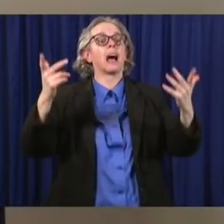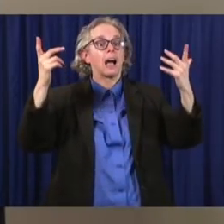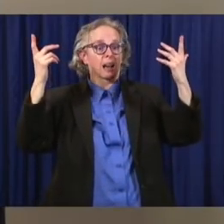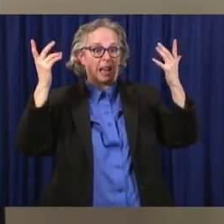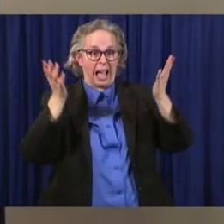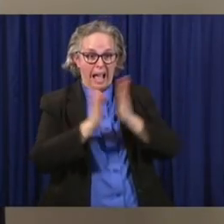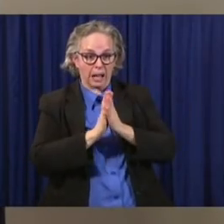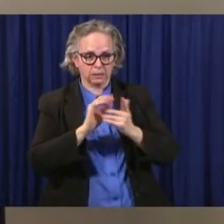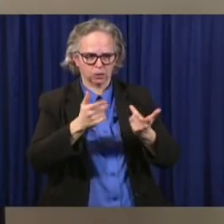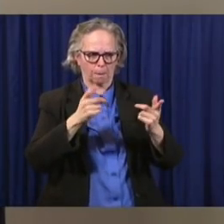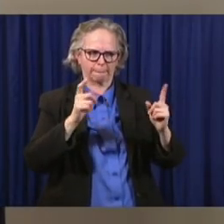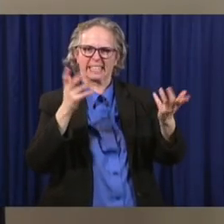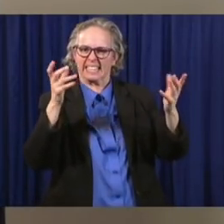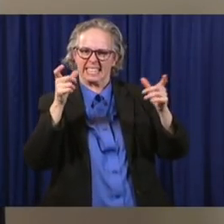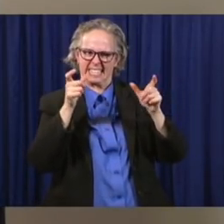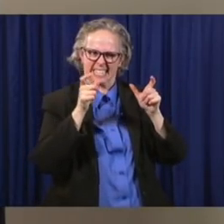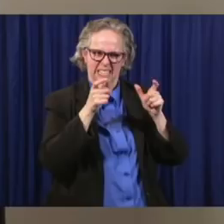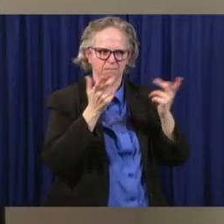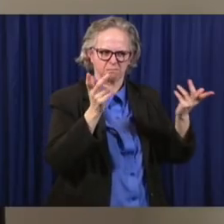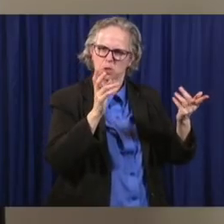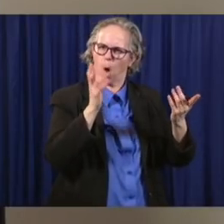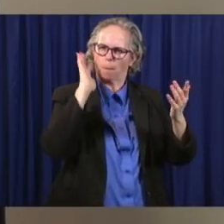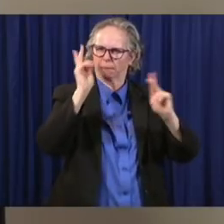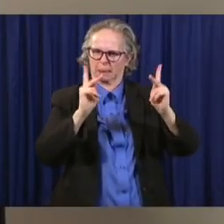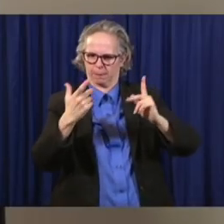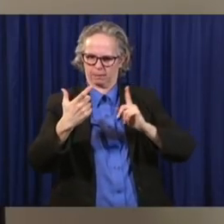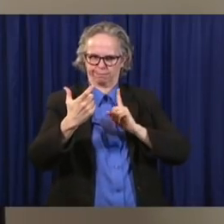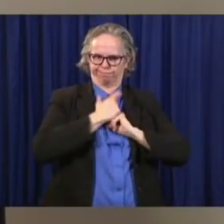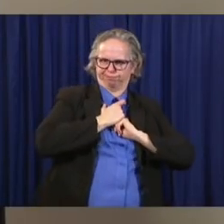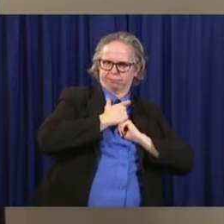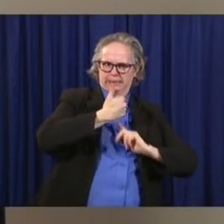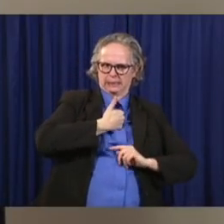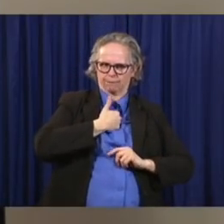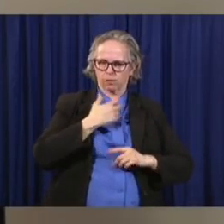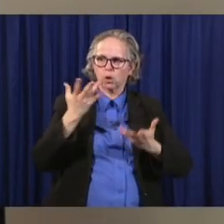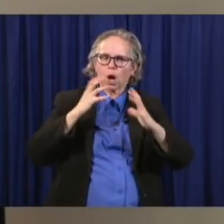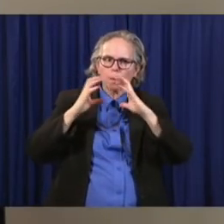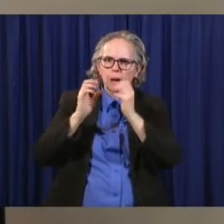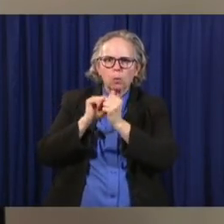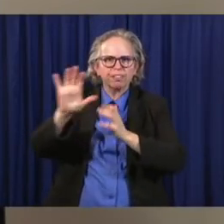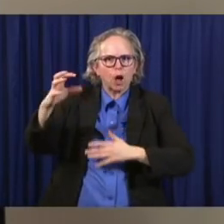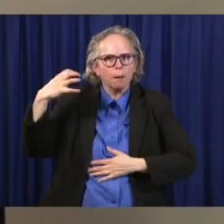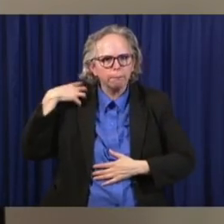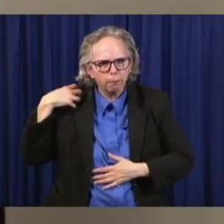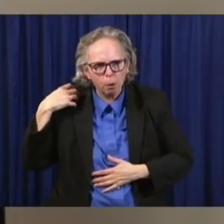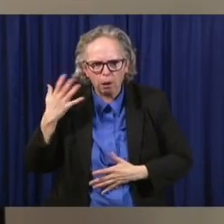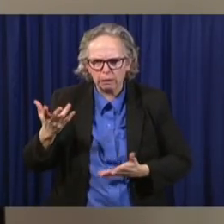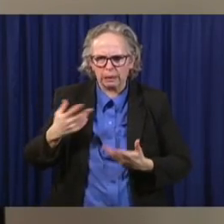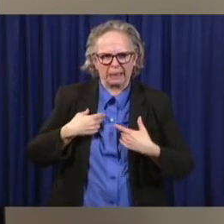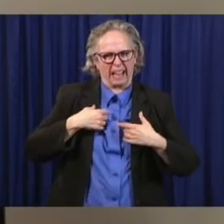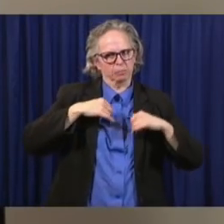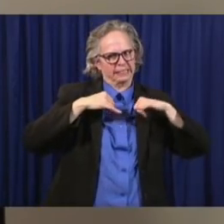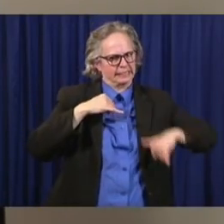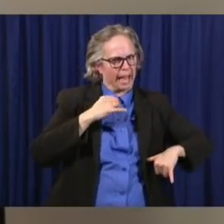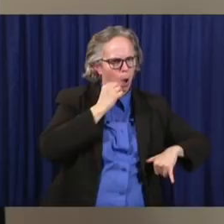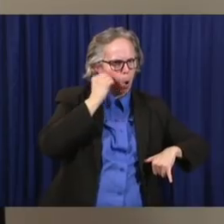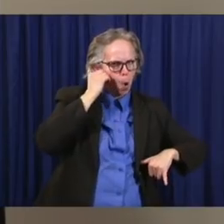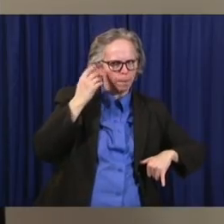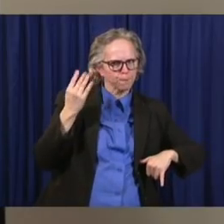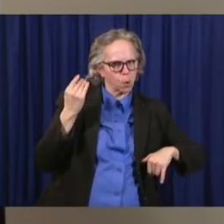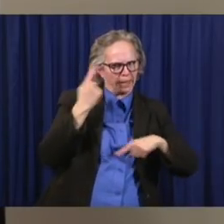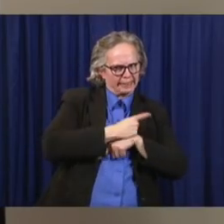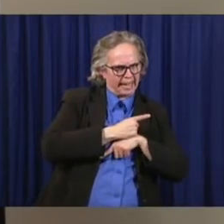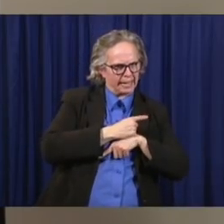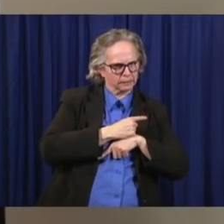you'll work with your employer. You'll work to stay home for 14 days so that you don't spread it to others. And then we'll help